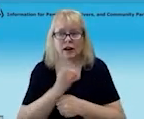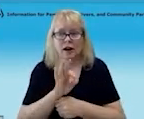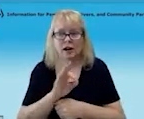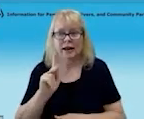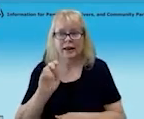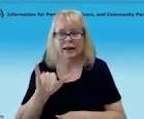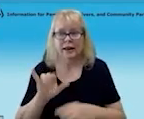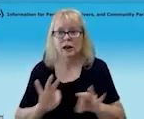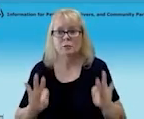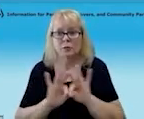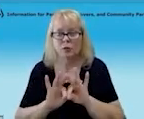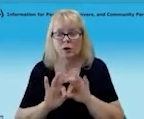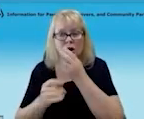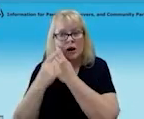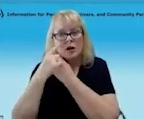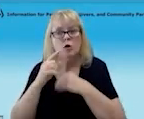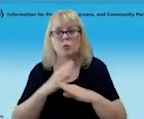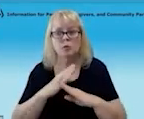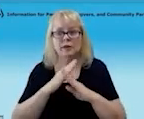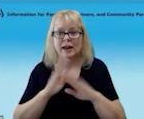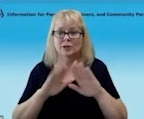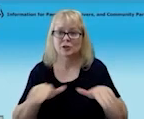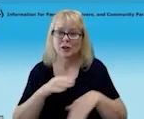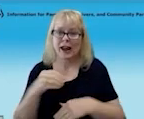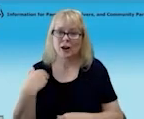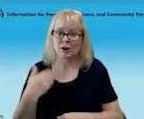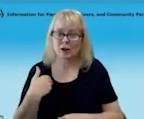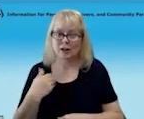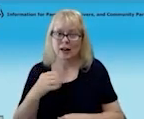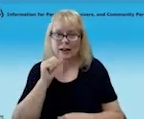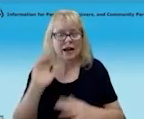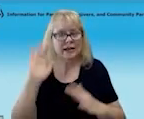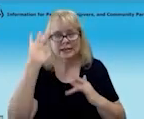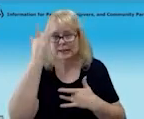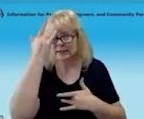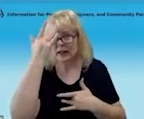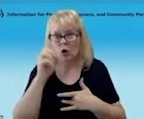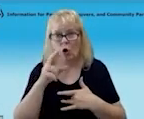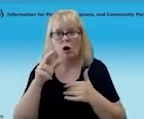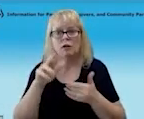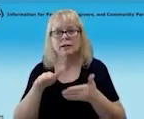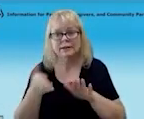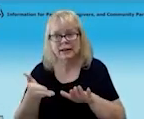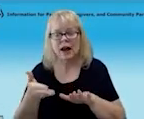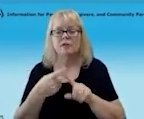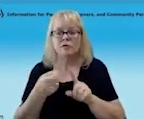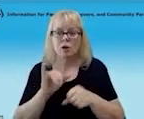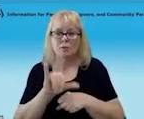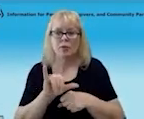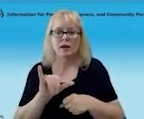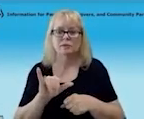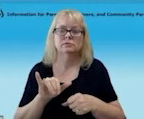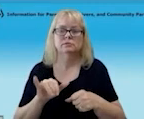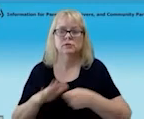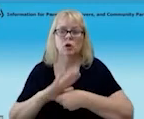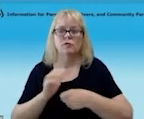ages 5 years and older can get a booster if eligible. Getting vaccinated against COVID-19 is a key